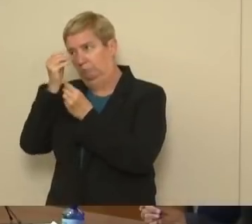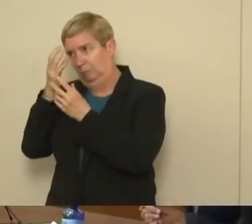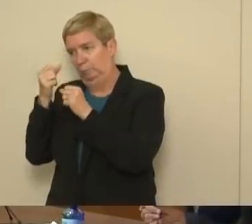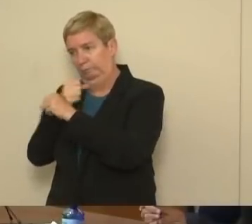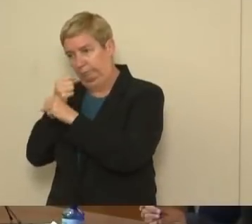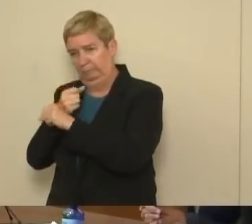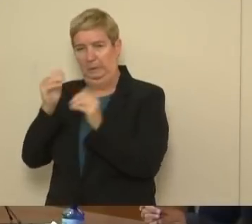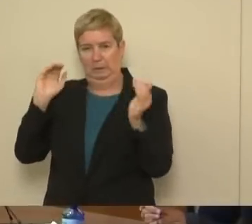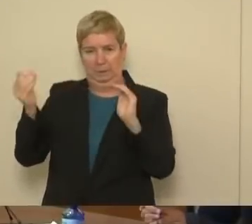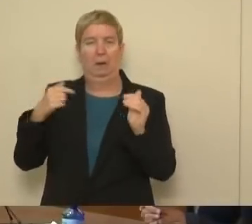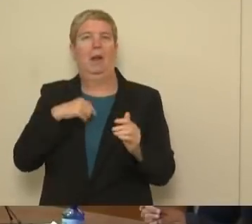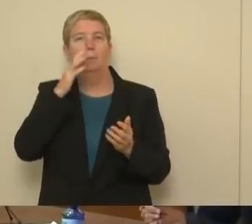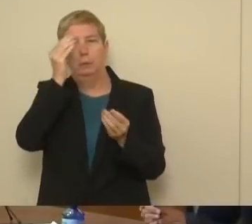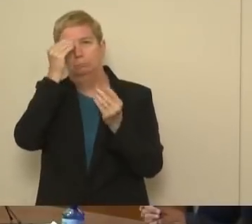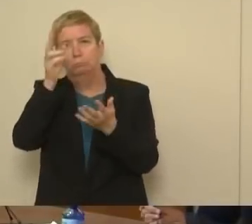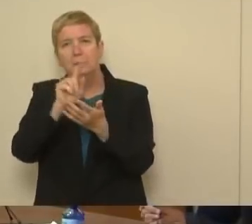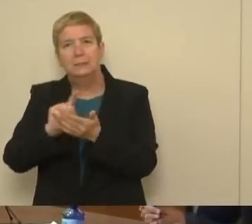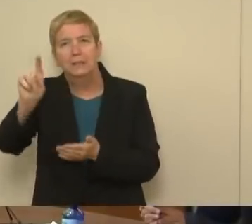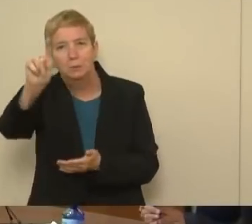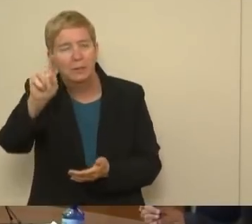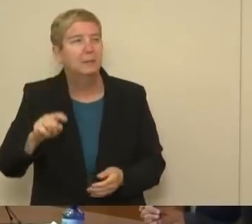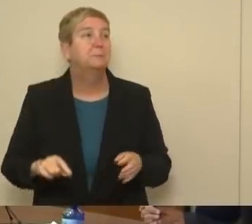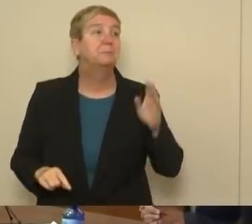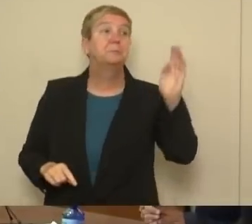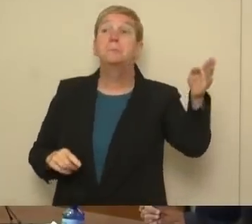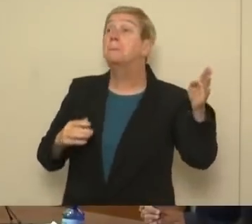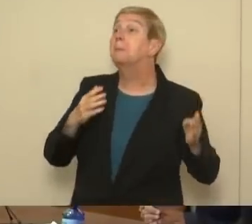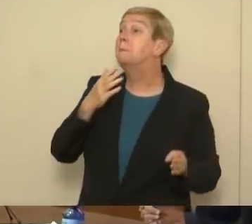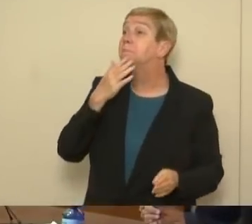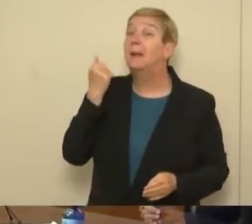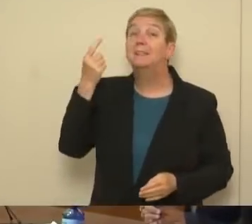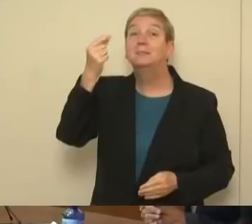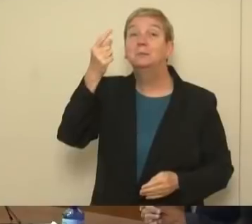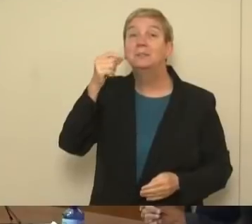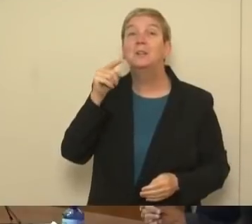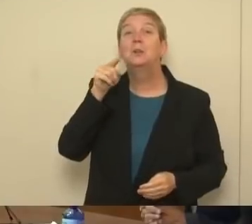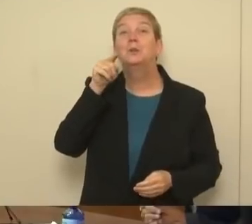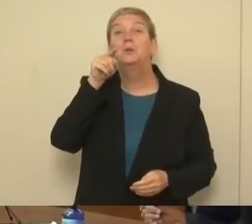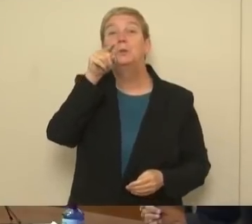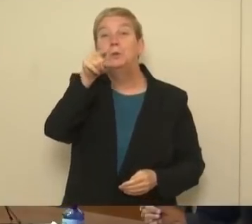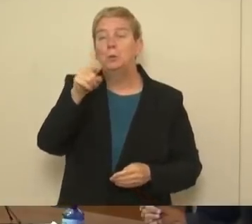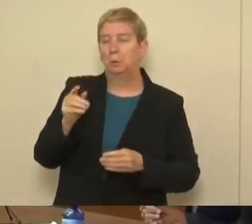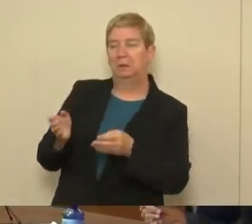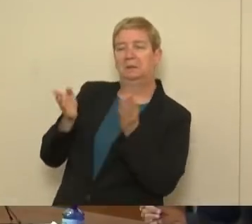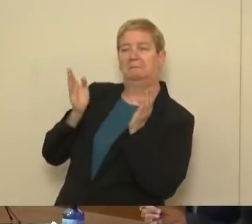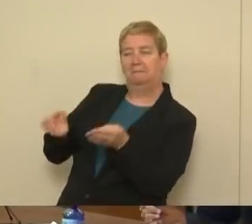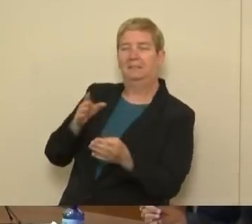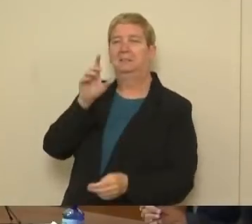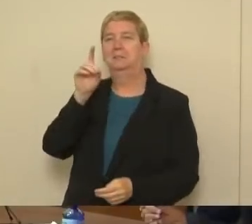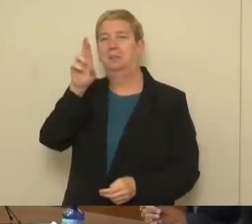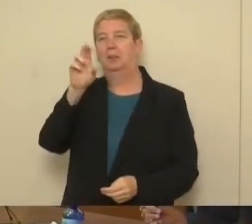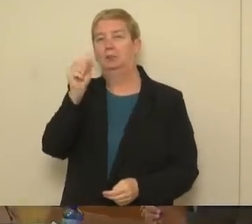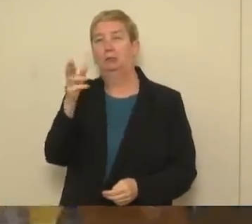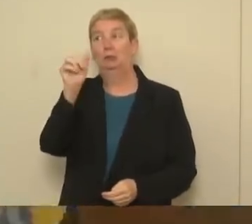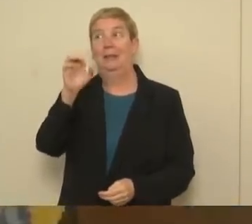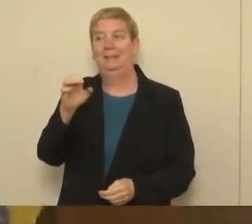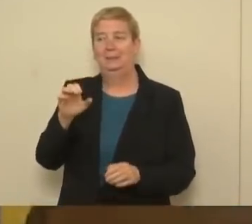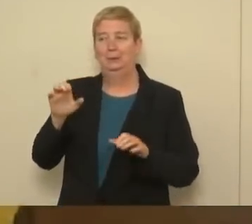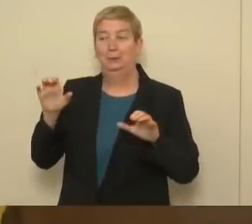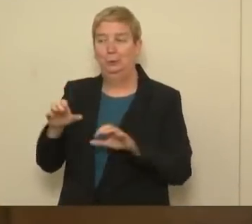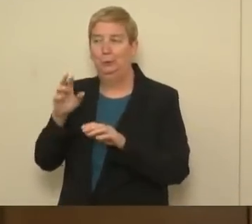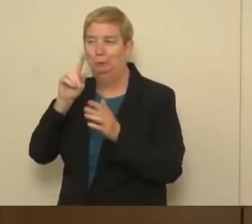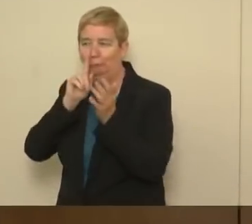The best part about that question is you got Dr. Grace to agree to research something else. I've had limited ability to do